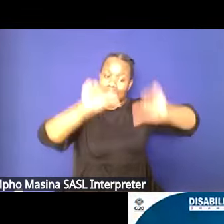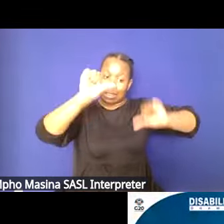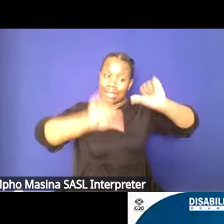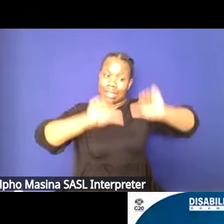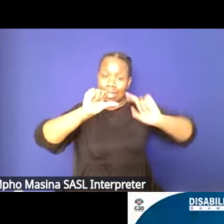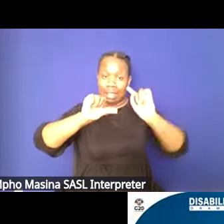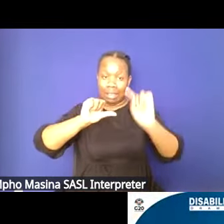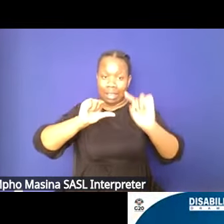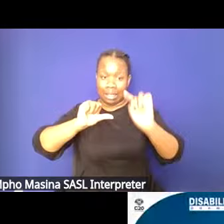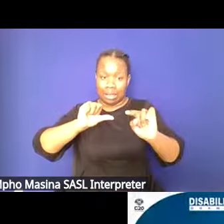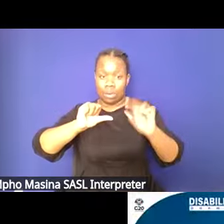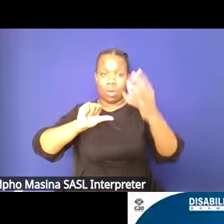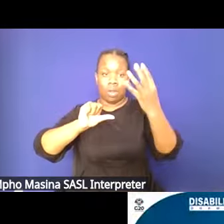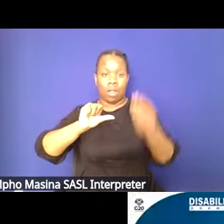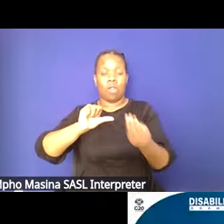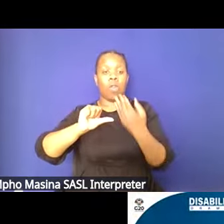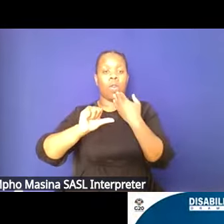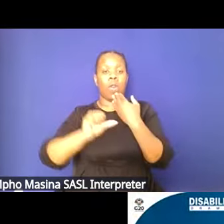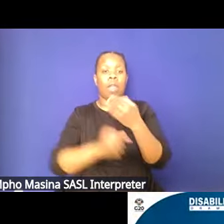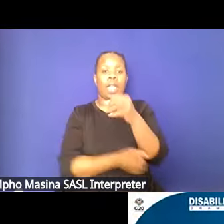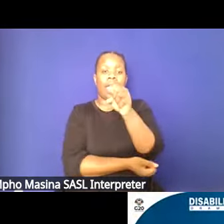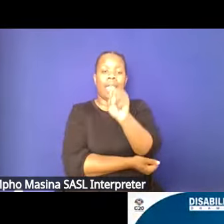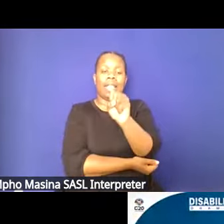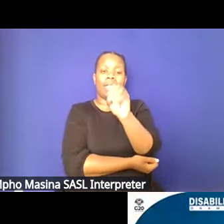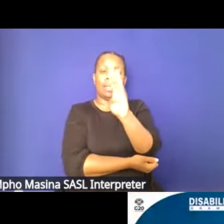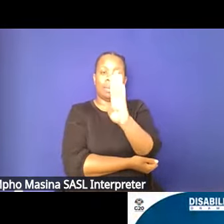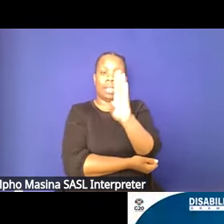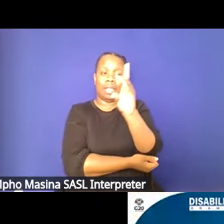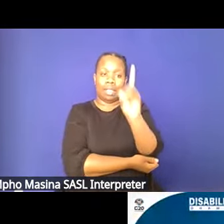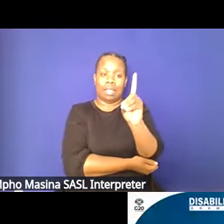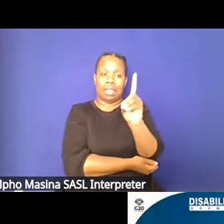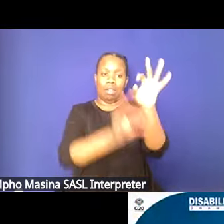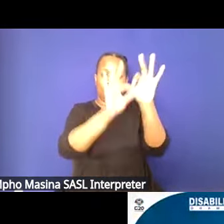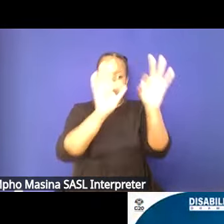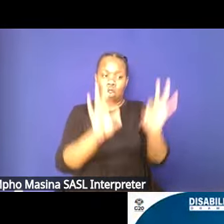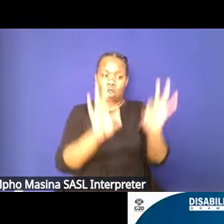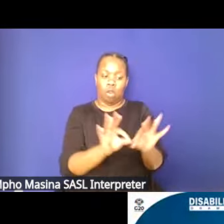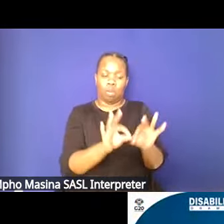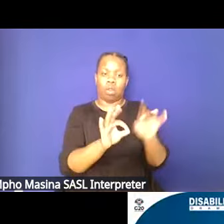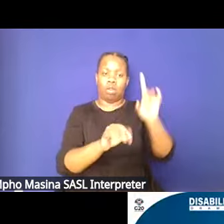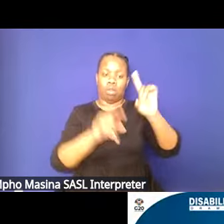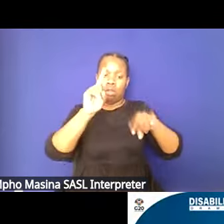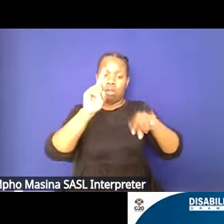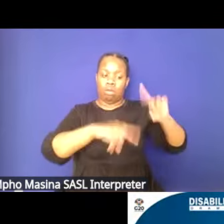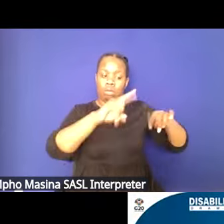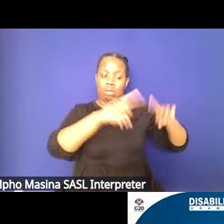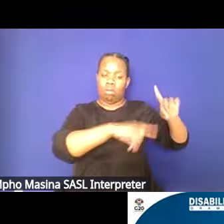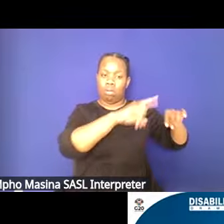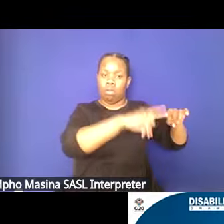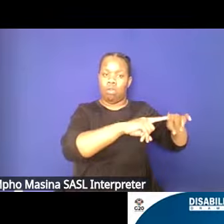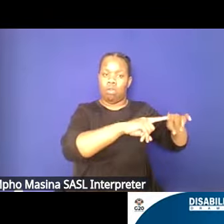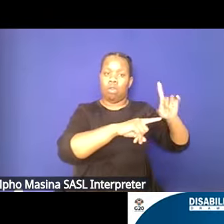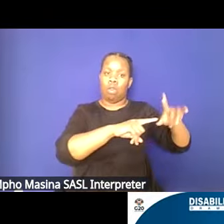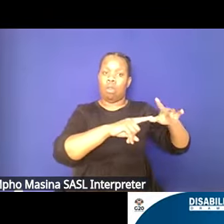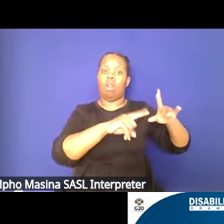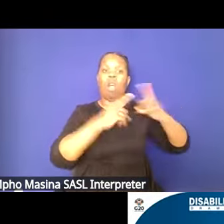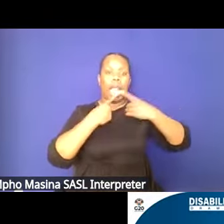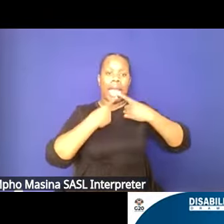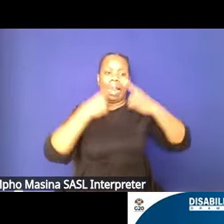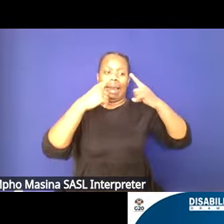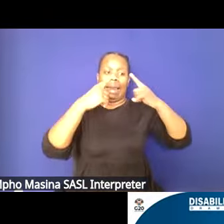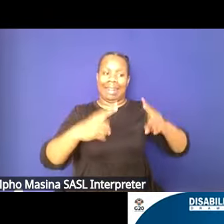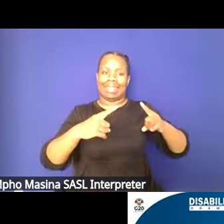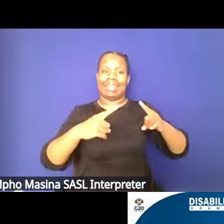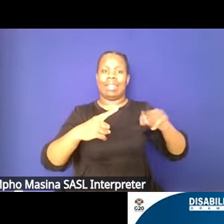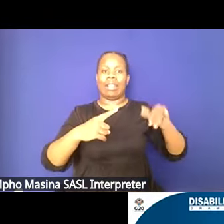We've got SPD documents for all different types of declaration. From the